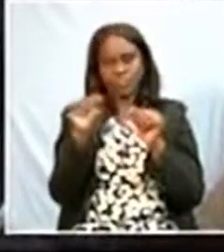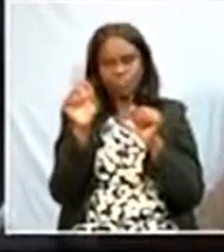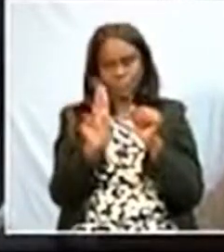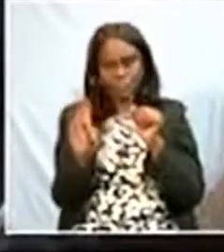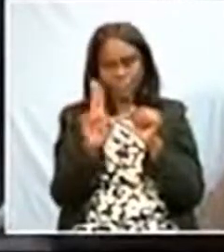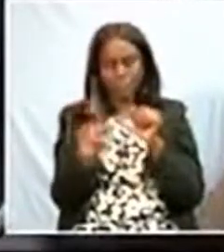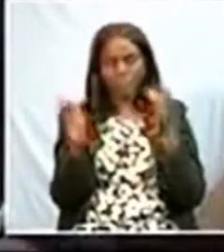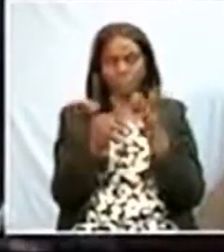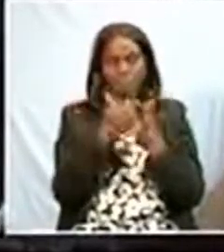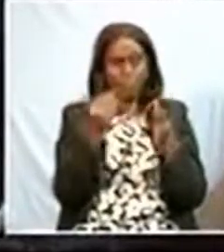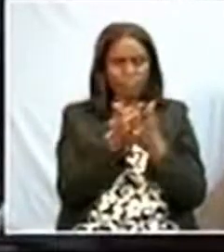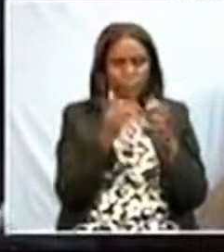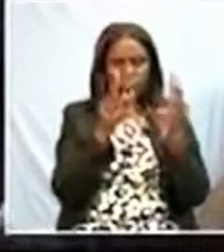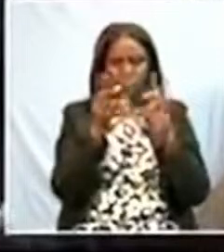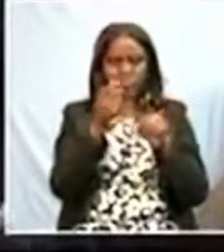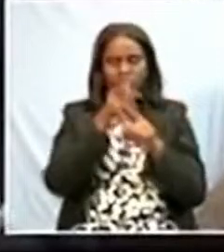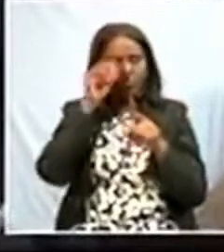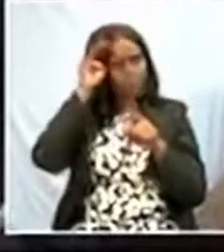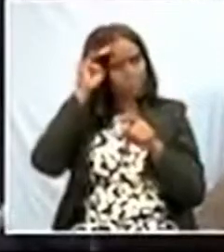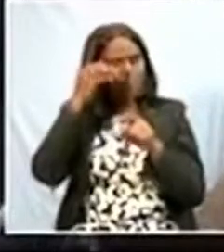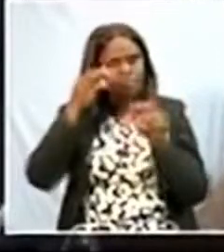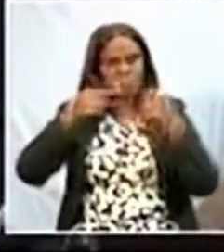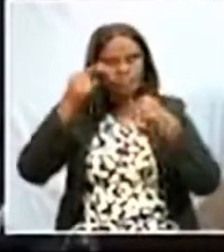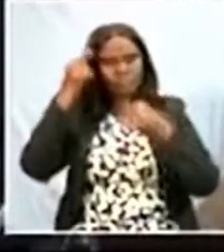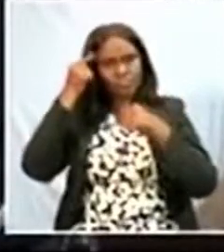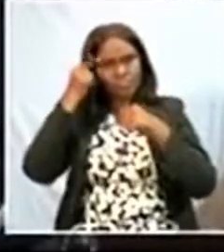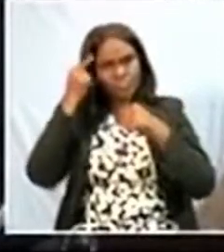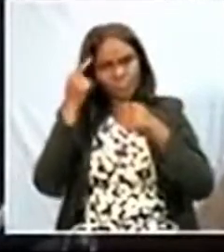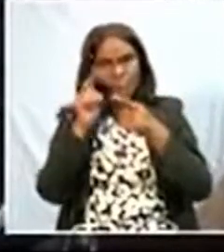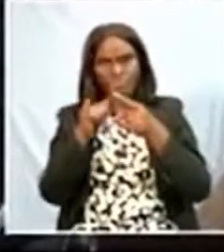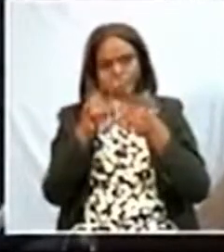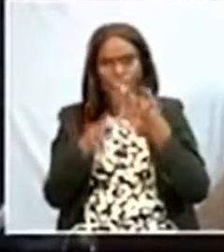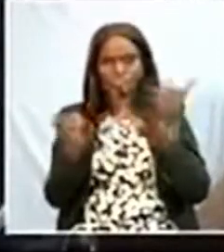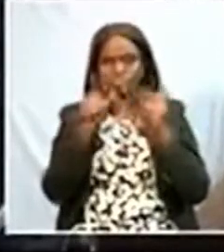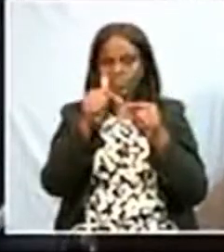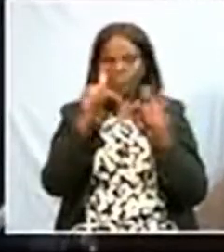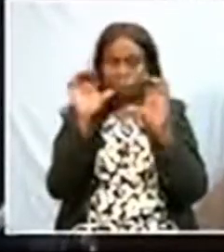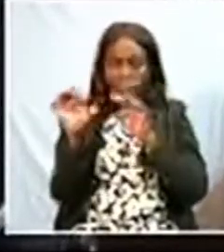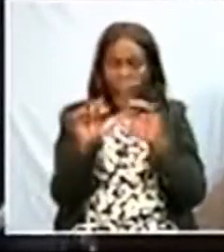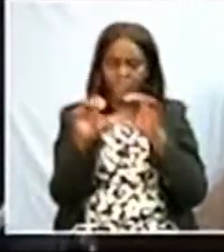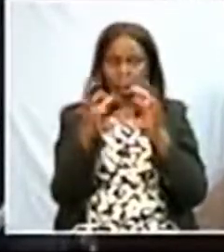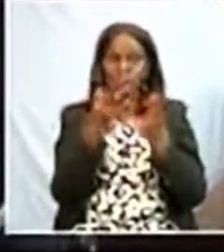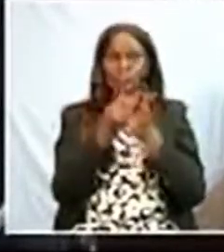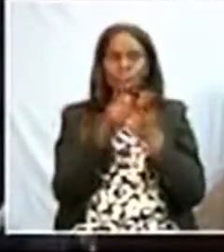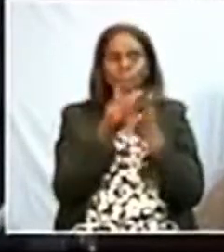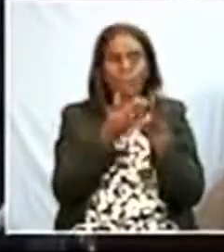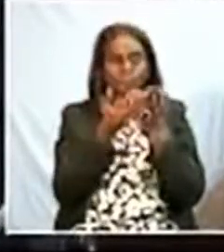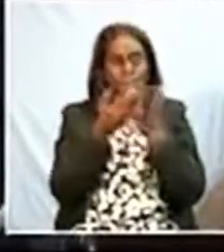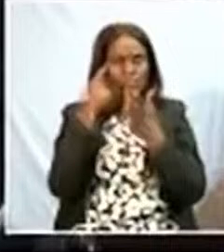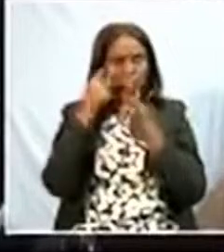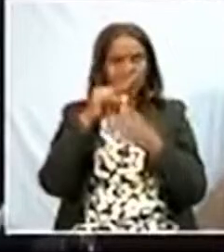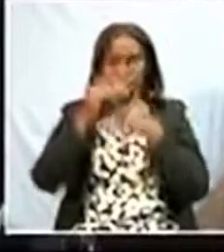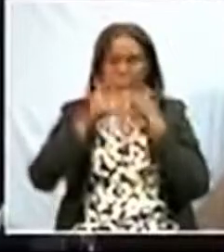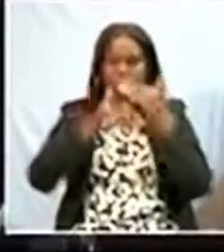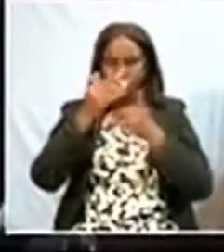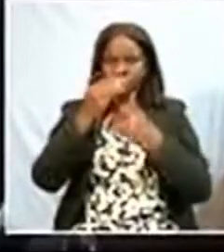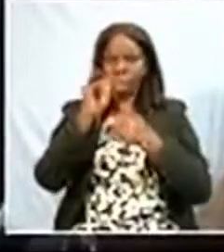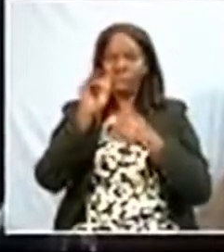the new format from the Minister of Local Government to when you're doing the financials for the next